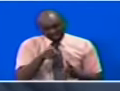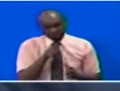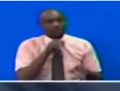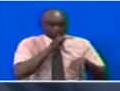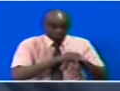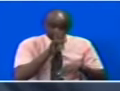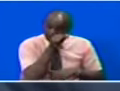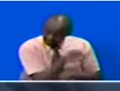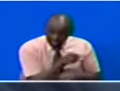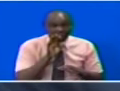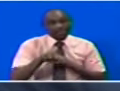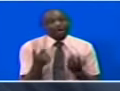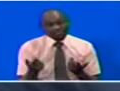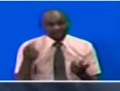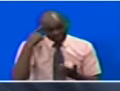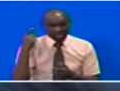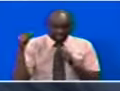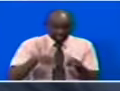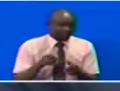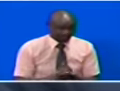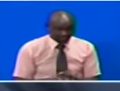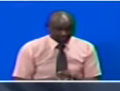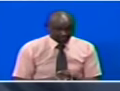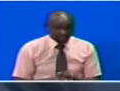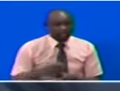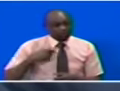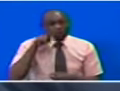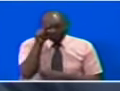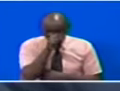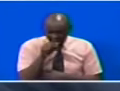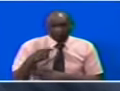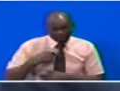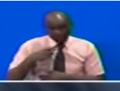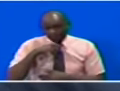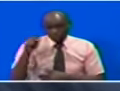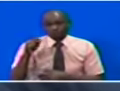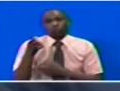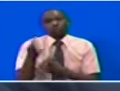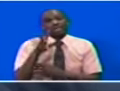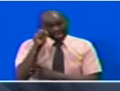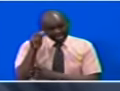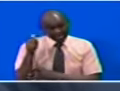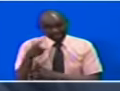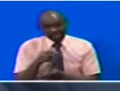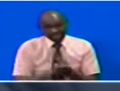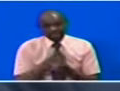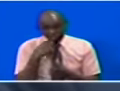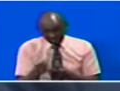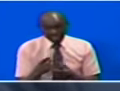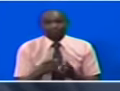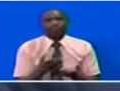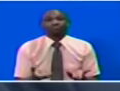So that is why we are here today. And I would therefore be going out to NASA limping if I didn't get this